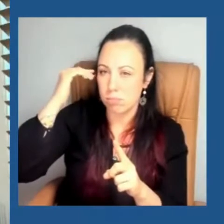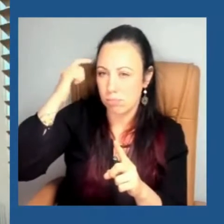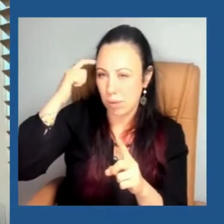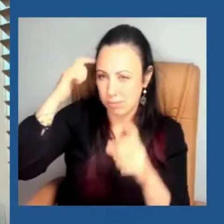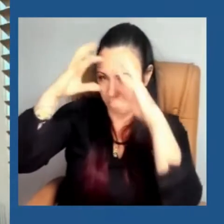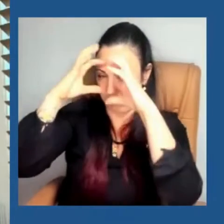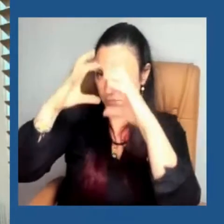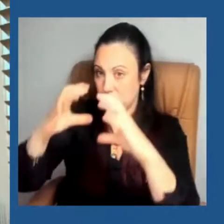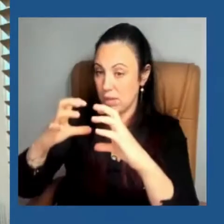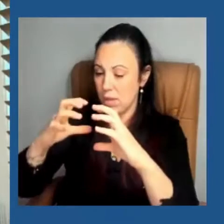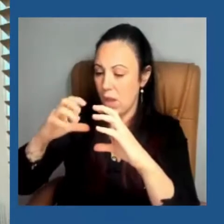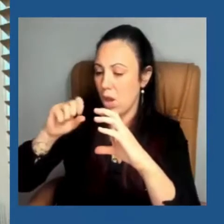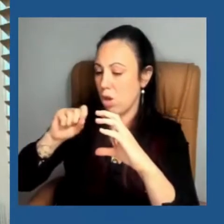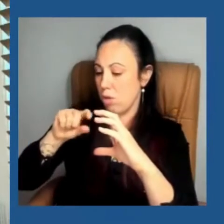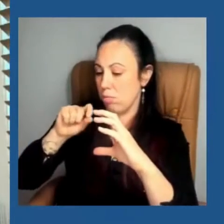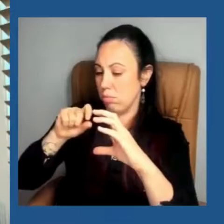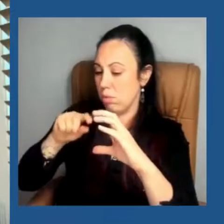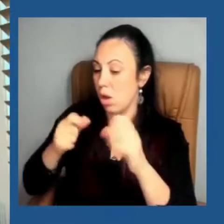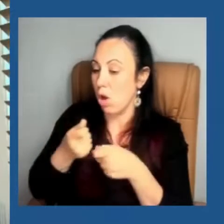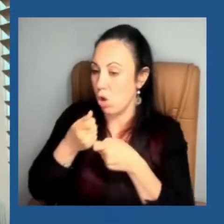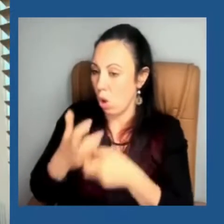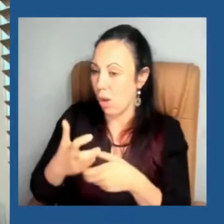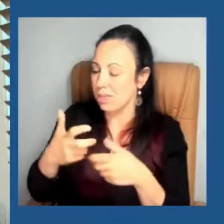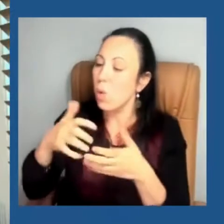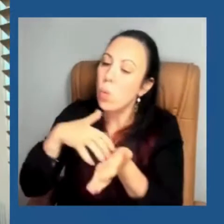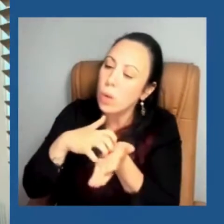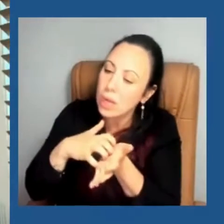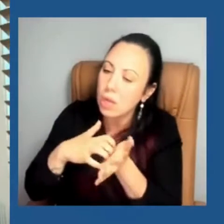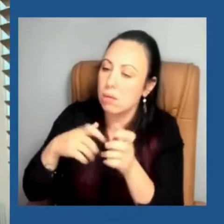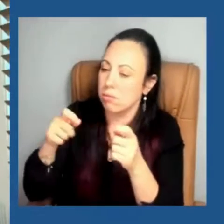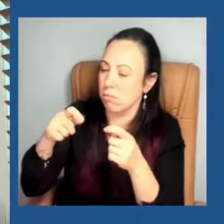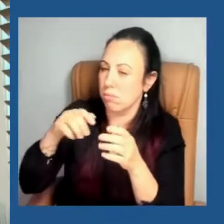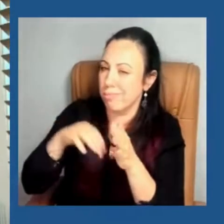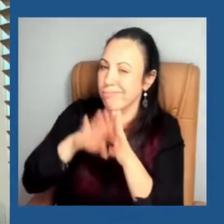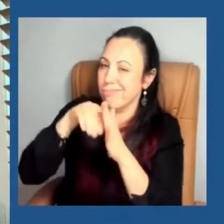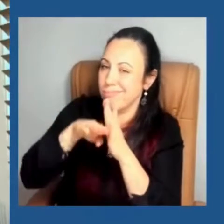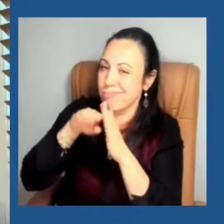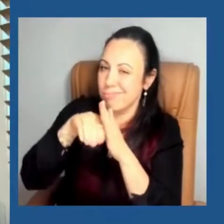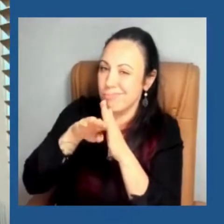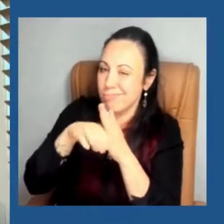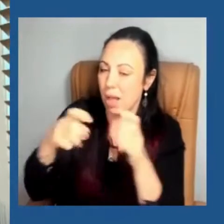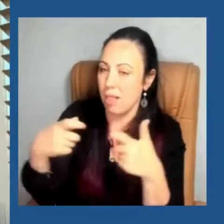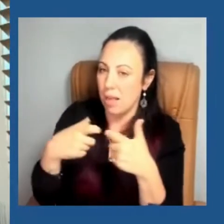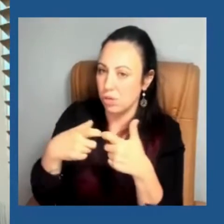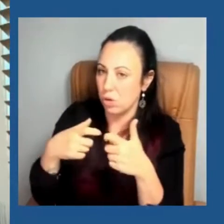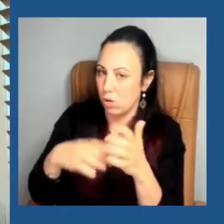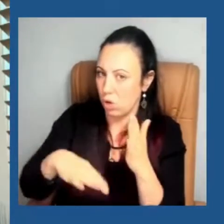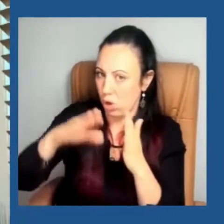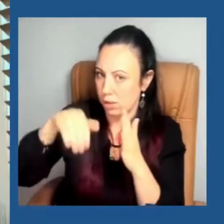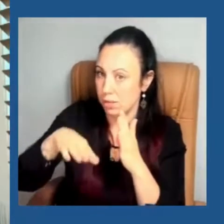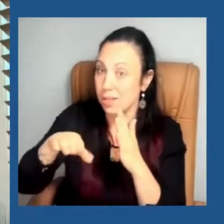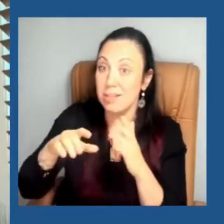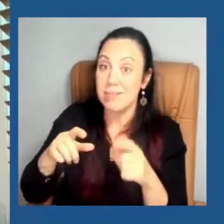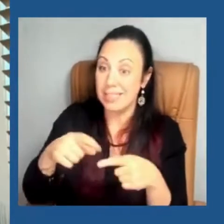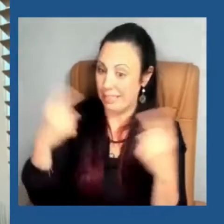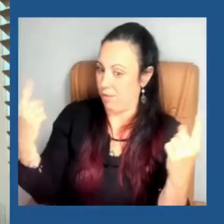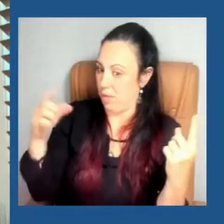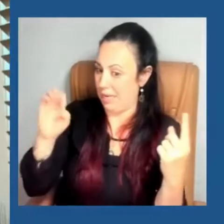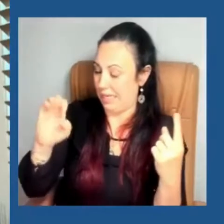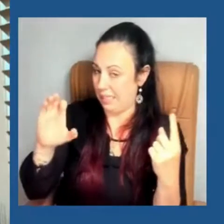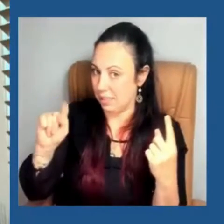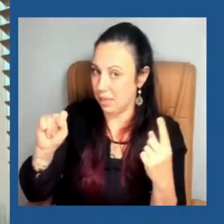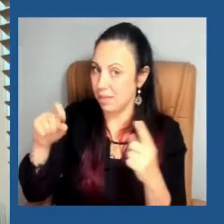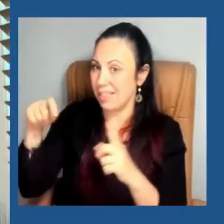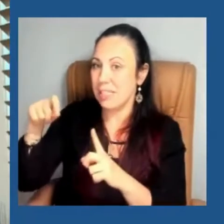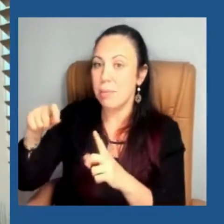induce weak electrical currents in targeted regions of the brain. Unlike ECT, in which the stimulation